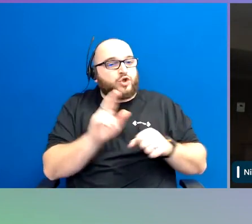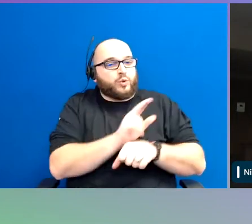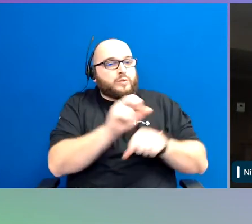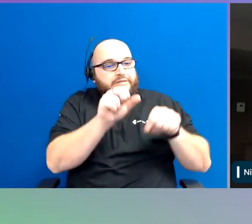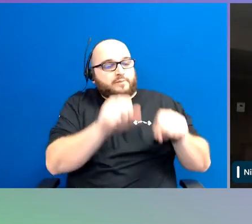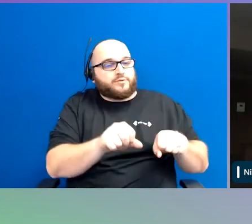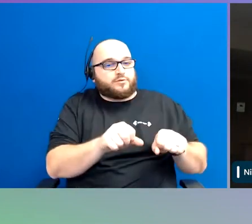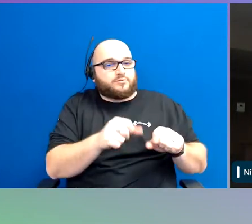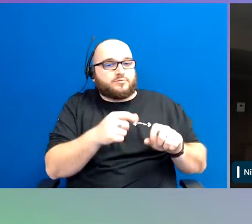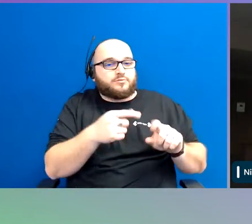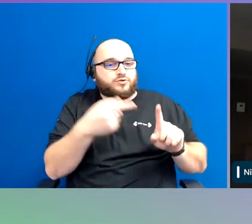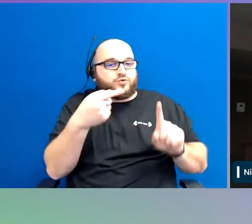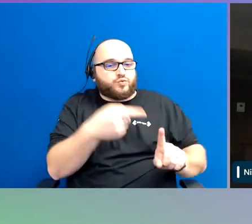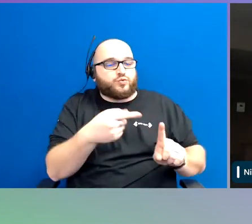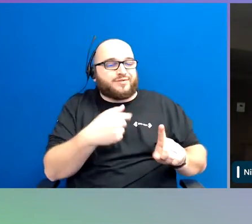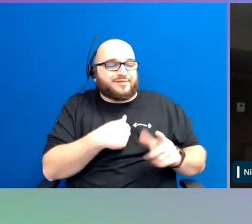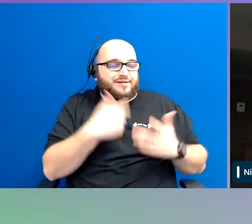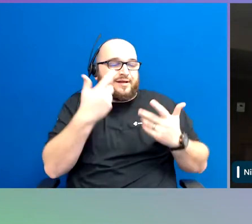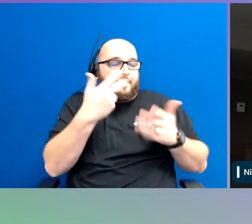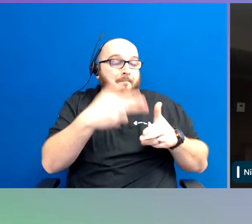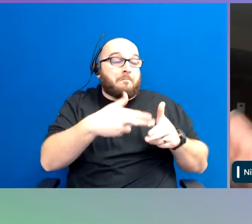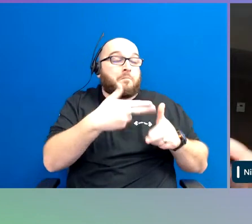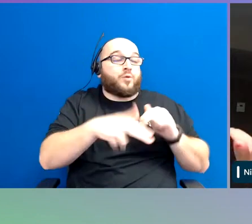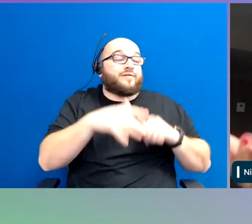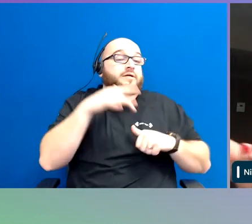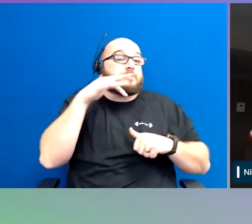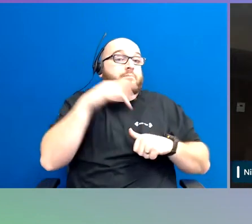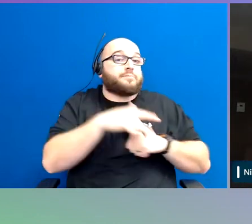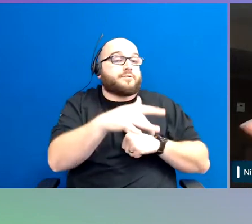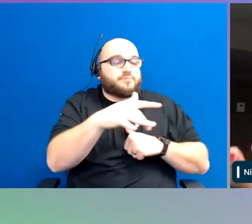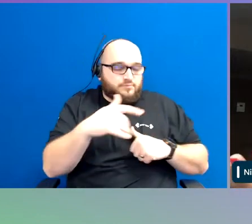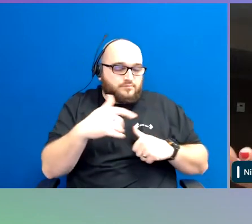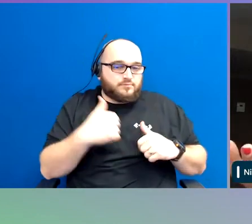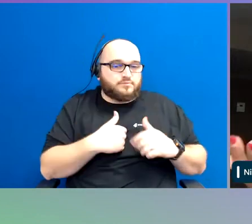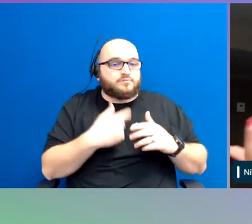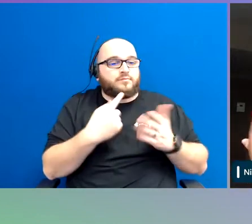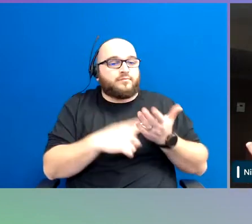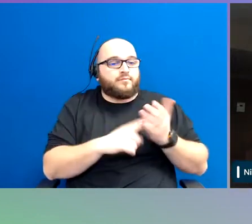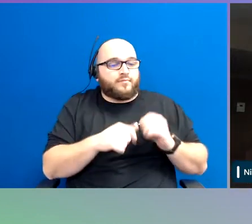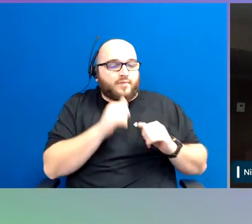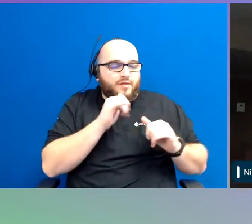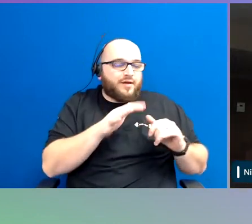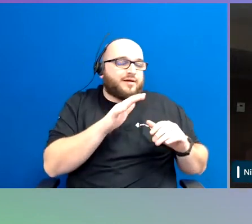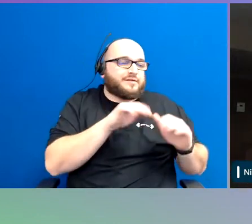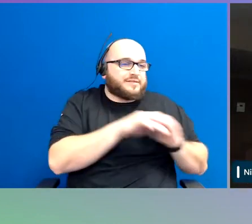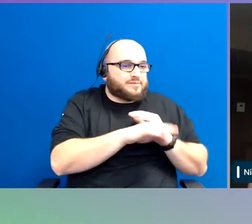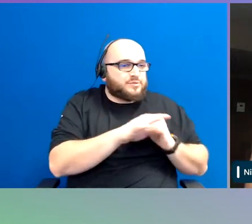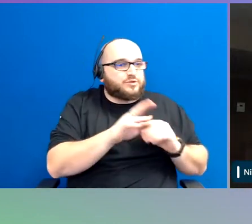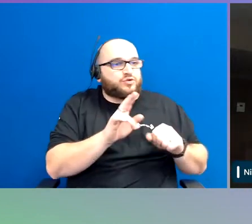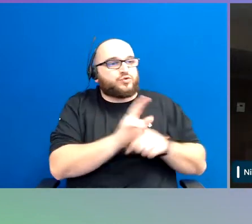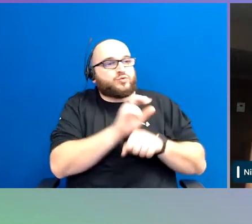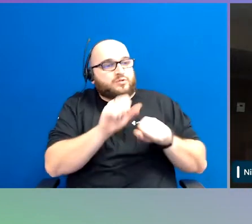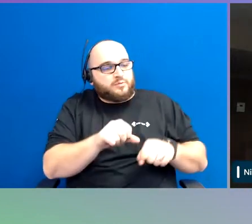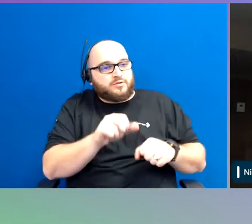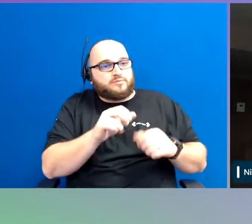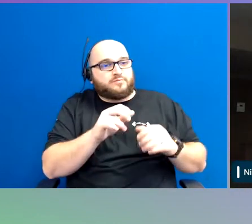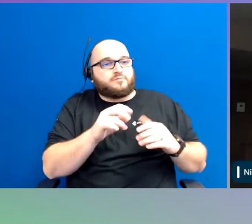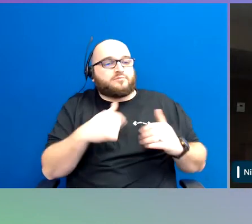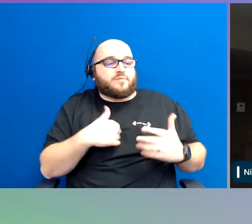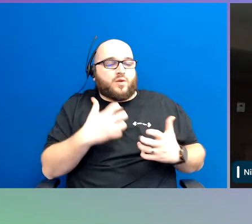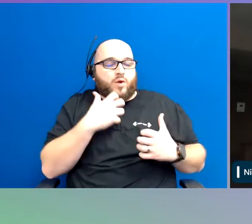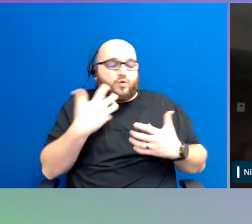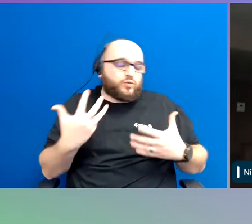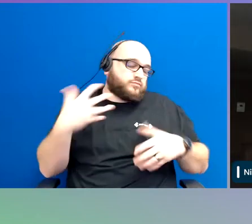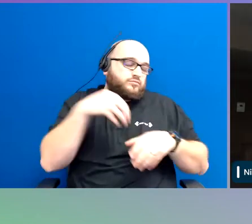I briefly talked about that. So I talked about the Fable accessibility usability scale. I want to incorporate that into our